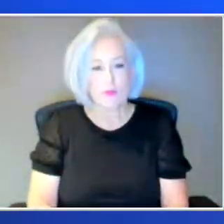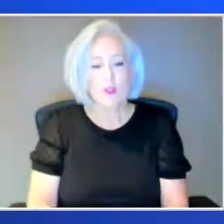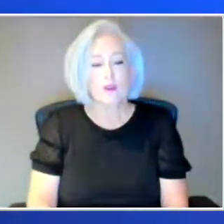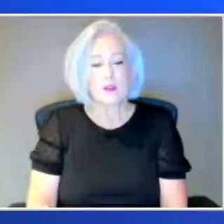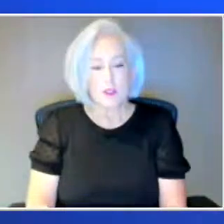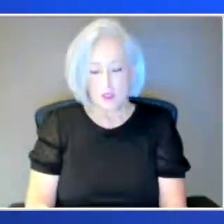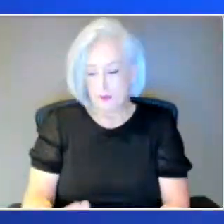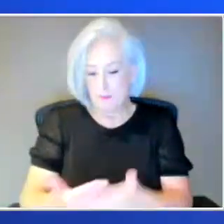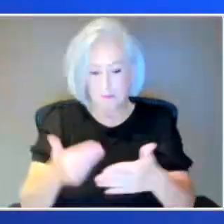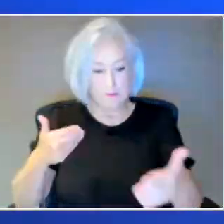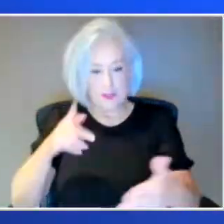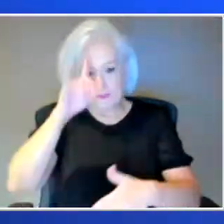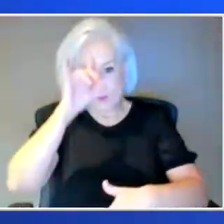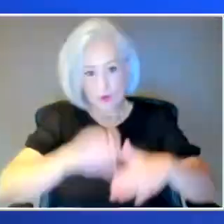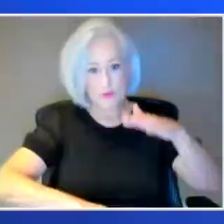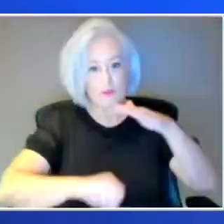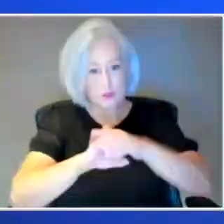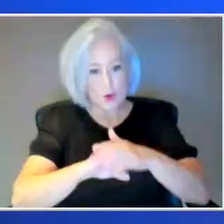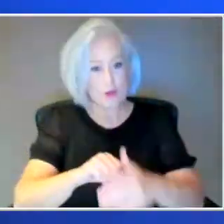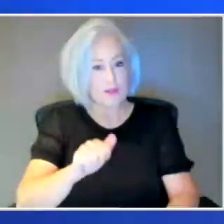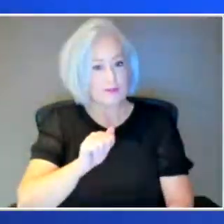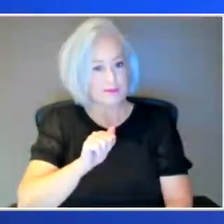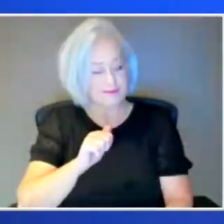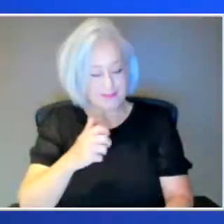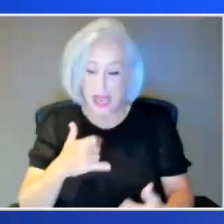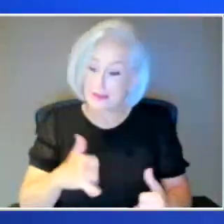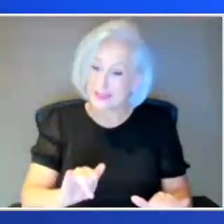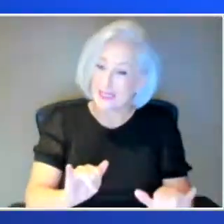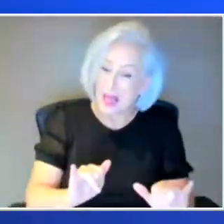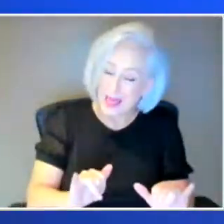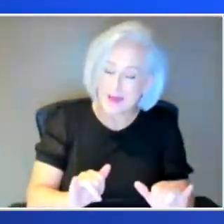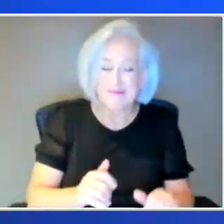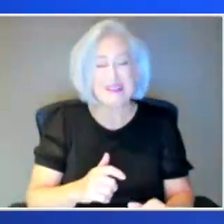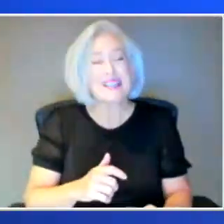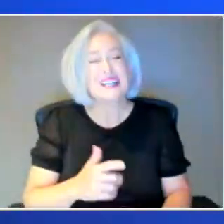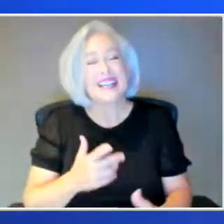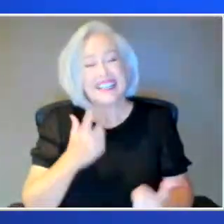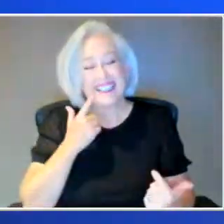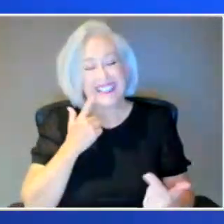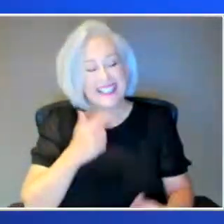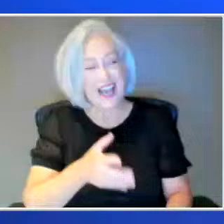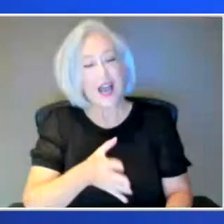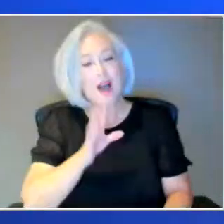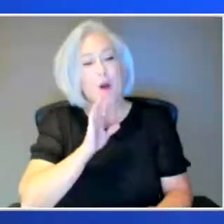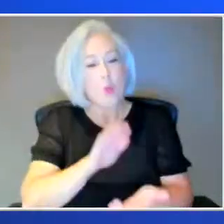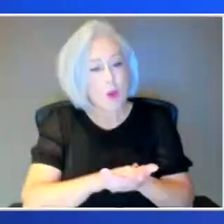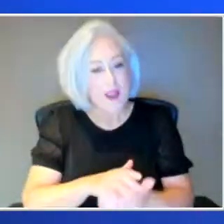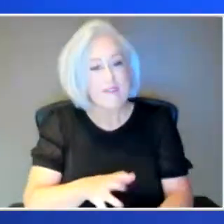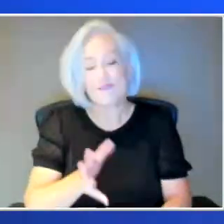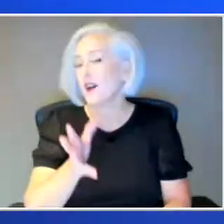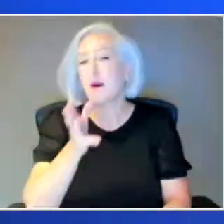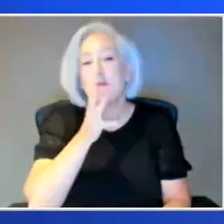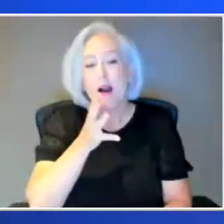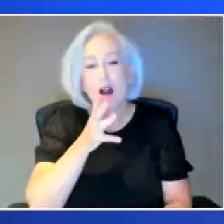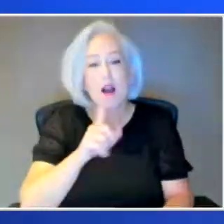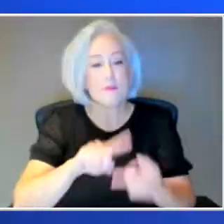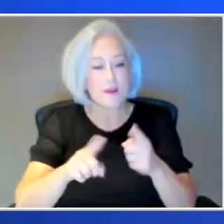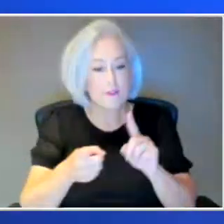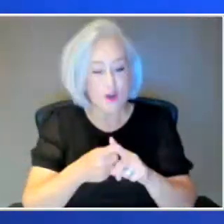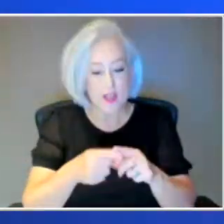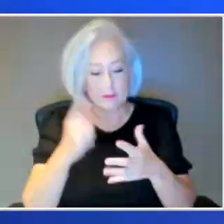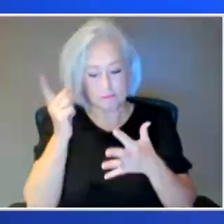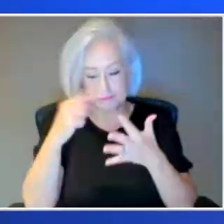I was, and I still am, you know, a wife, a mom, a friend, all the things.